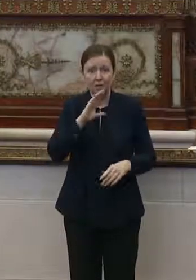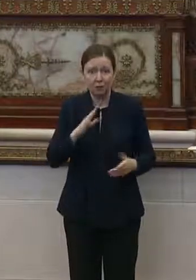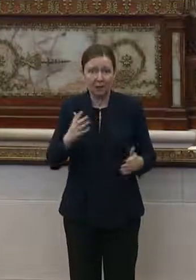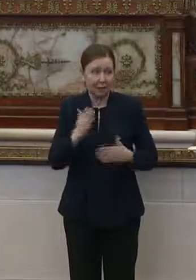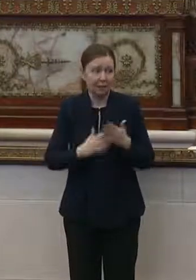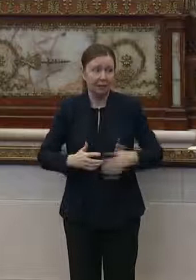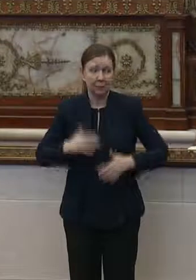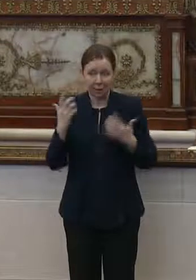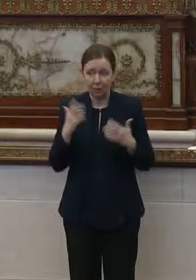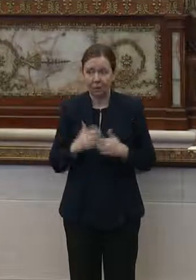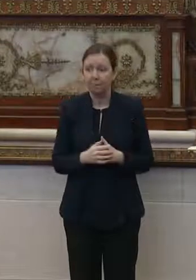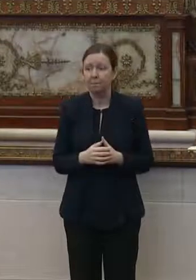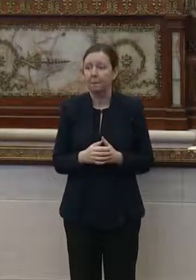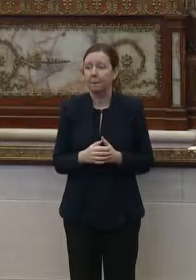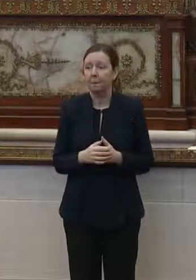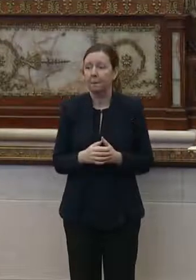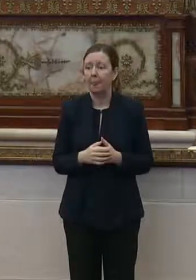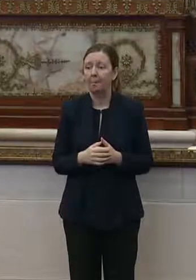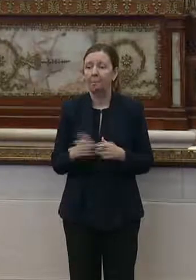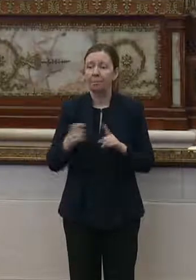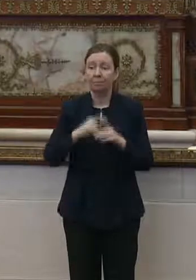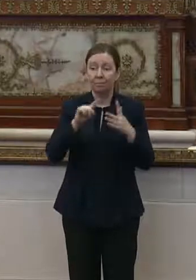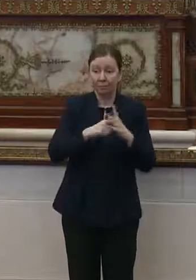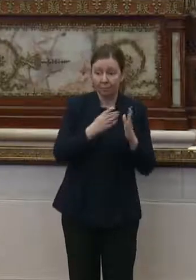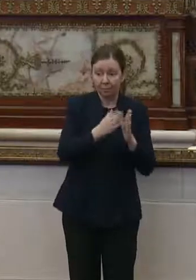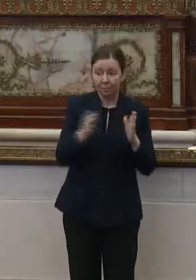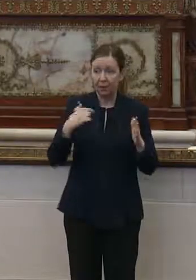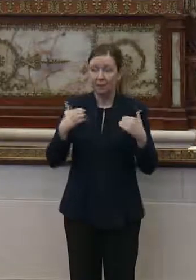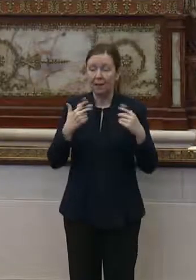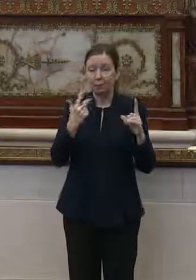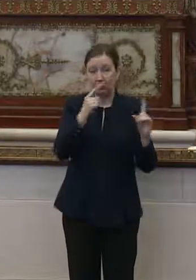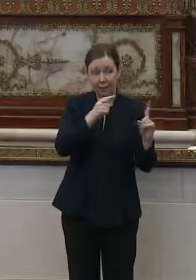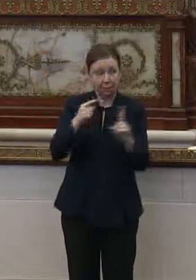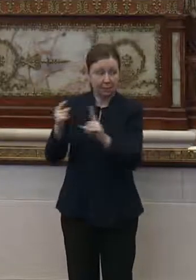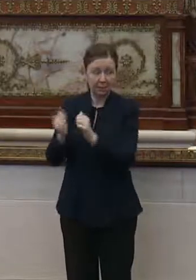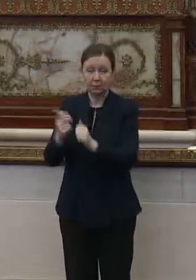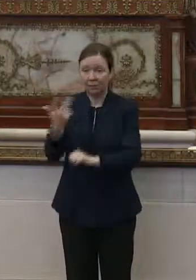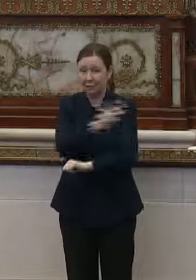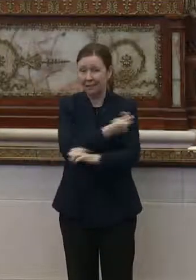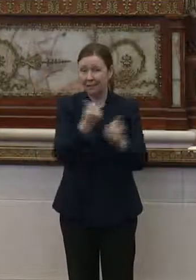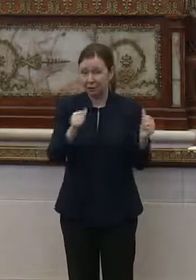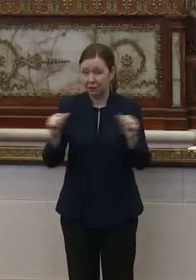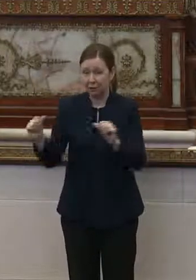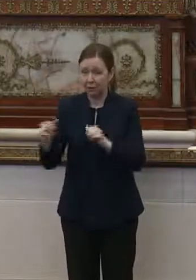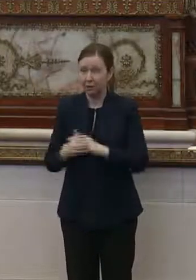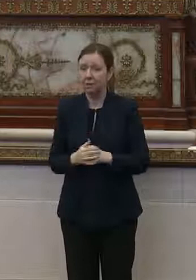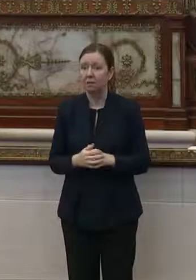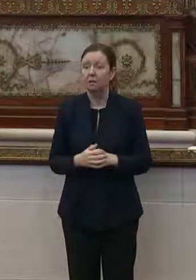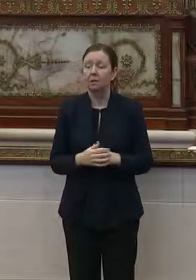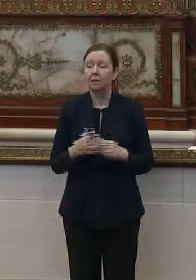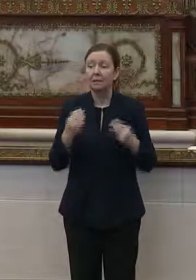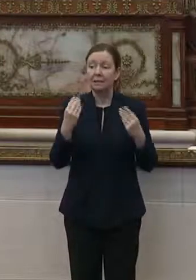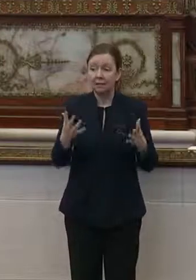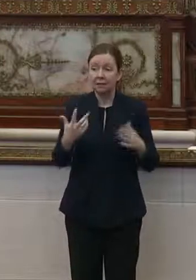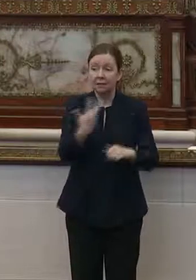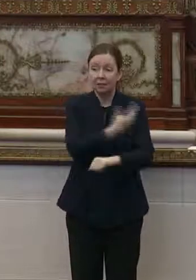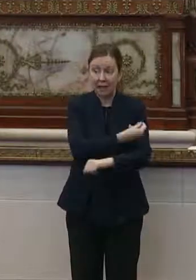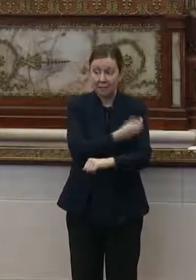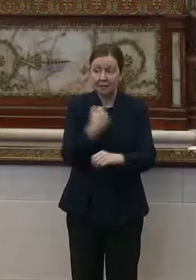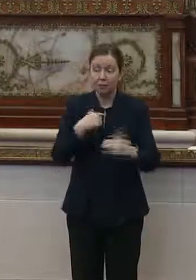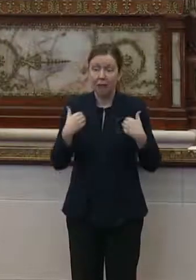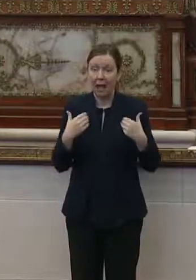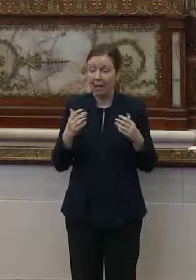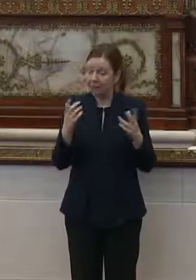angry. From the beginning, we have had 3 objectives with this vaccination effort: to deliver the vaccine doses we have as